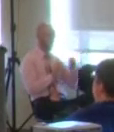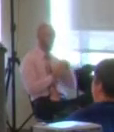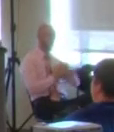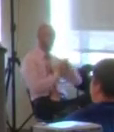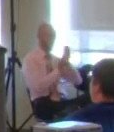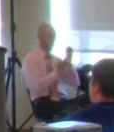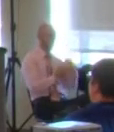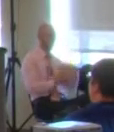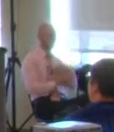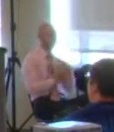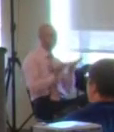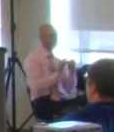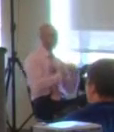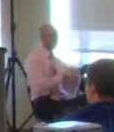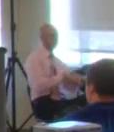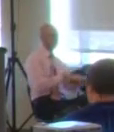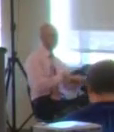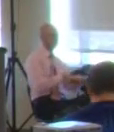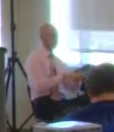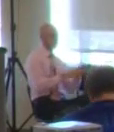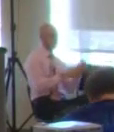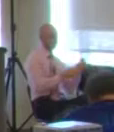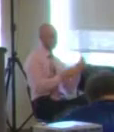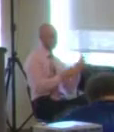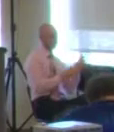integrate substance use and